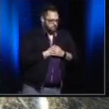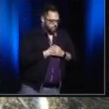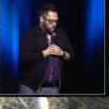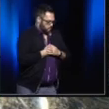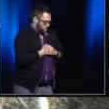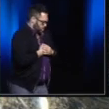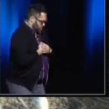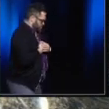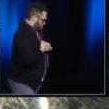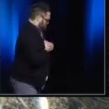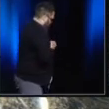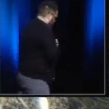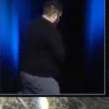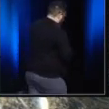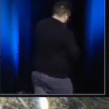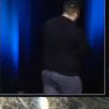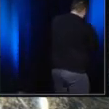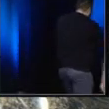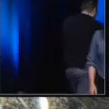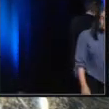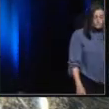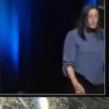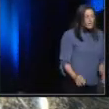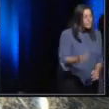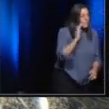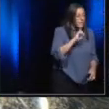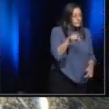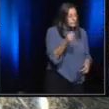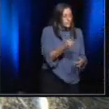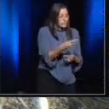There were only ever hundreds of Māui dolphins.